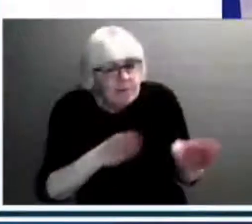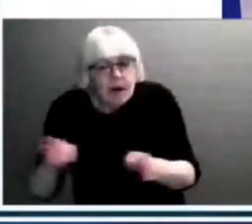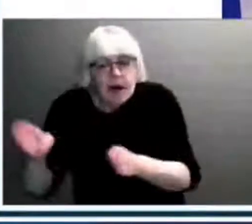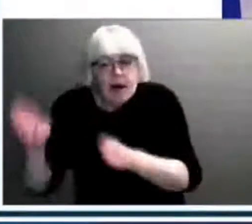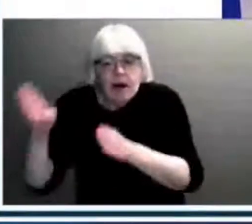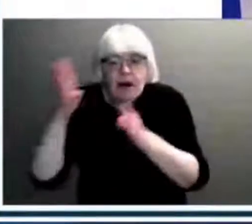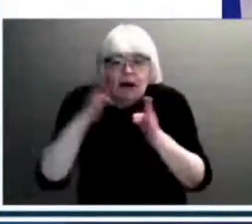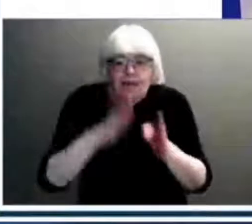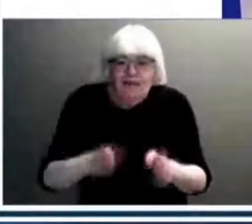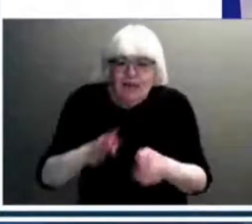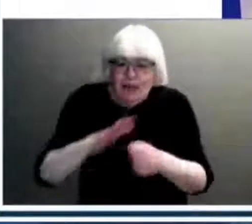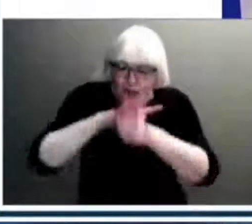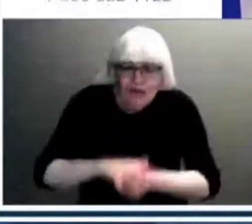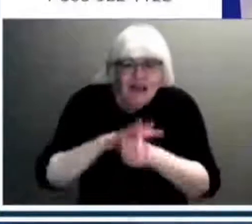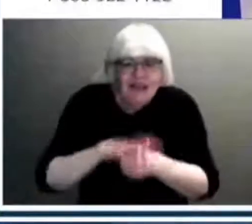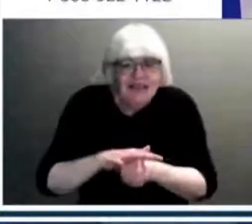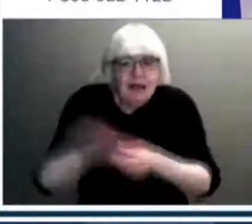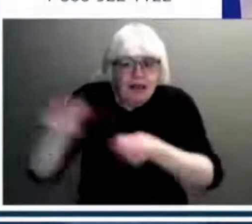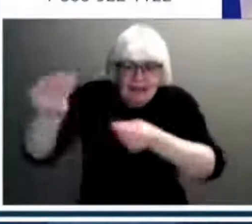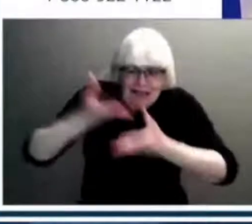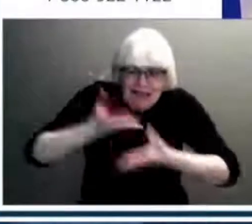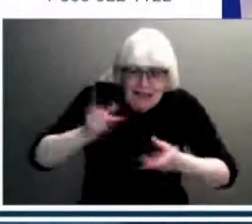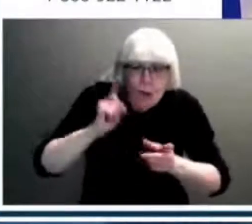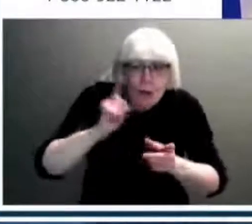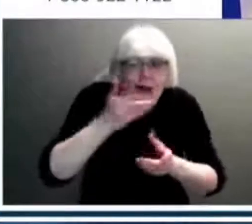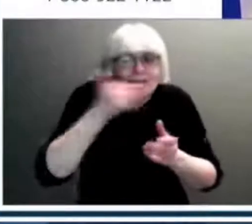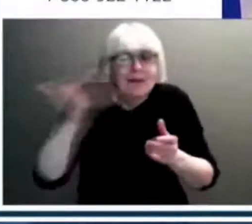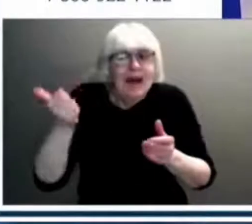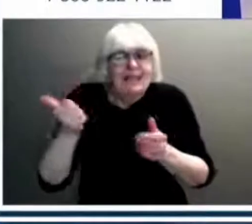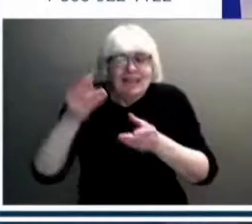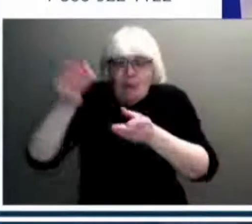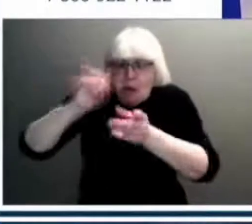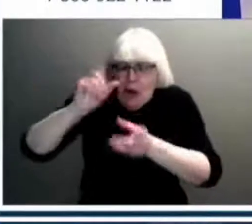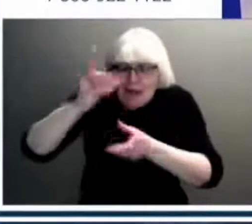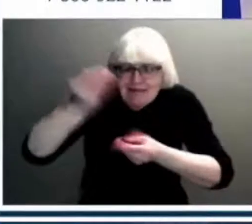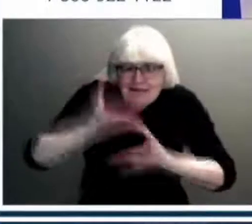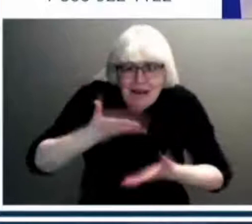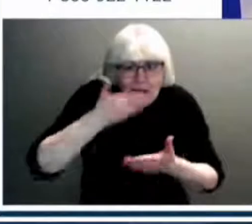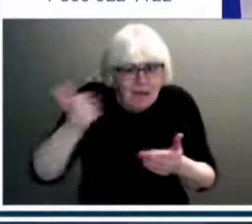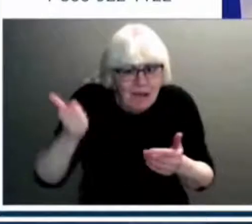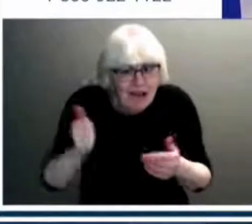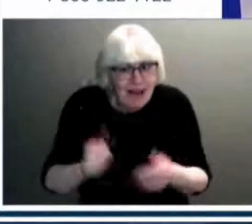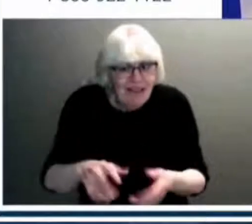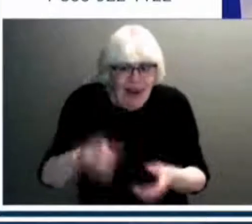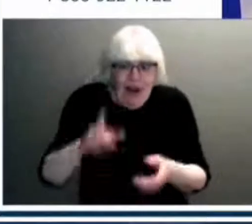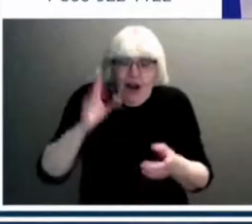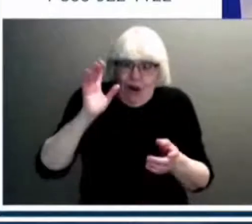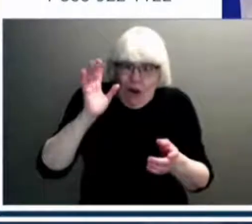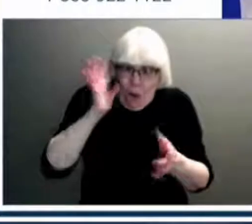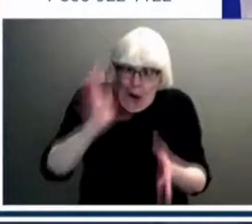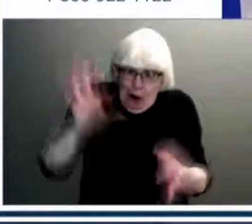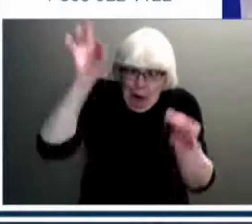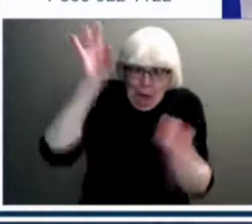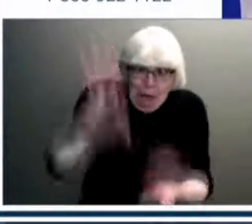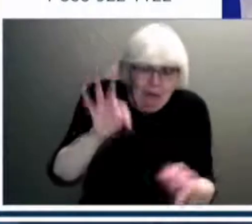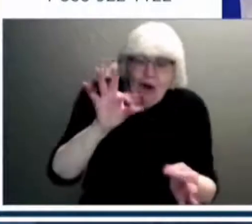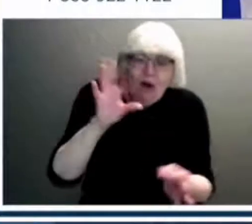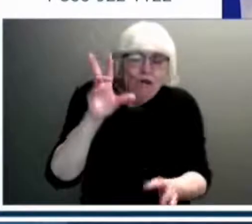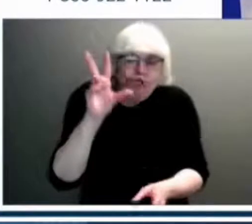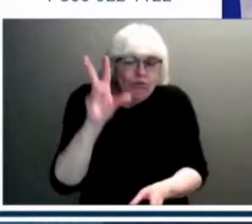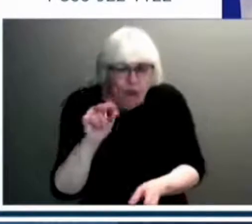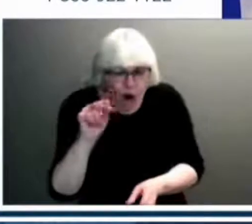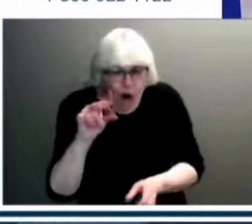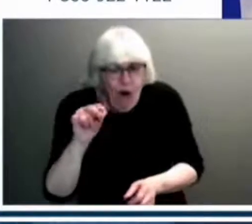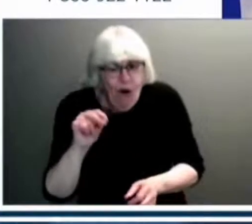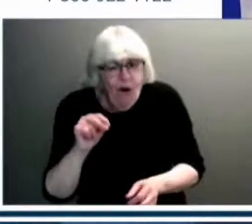that's available. That's not to say they're perfect. We'll change as necessary. We've shown that we'll do that as well, but we only have